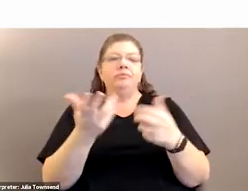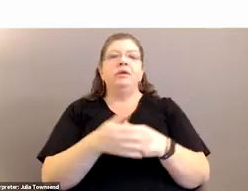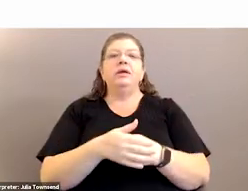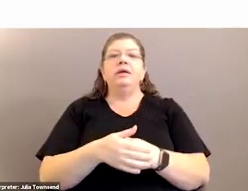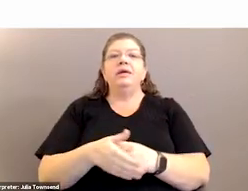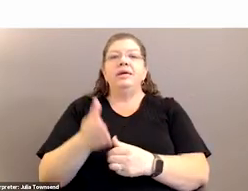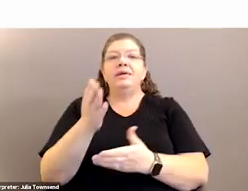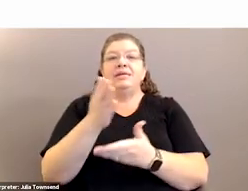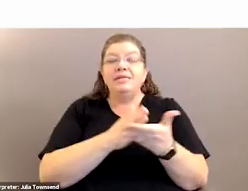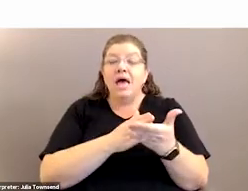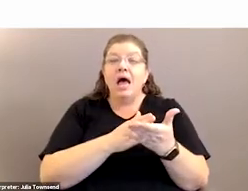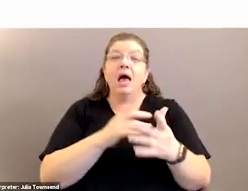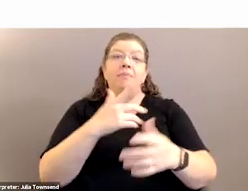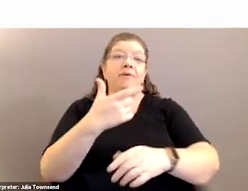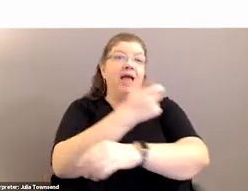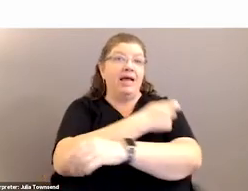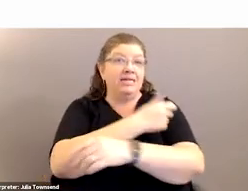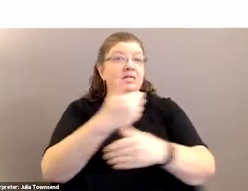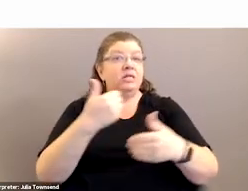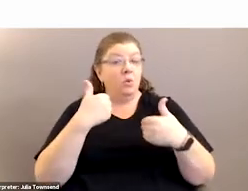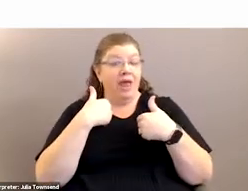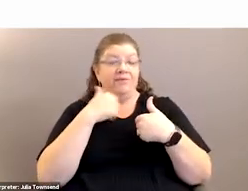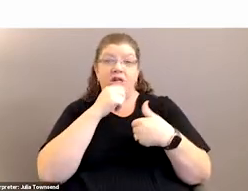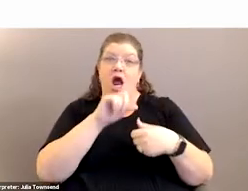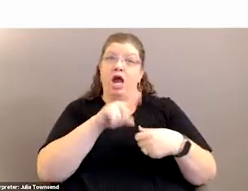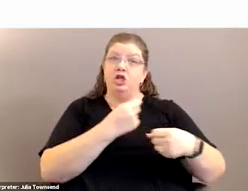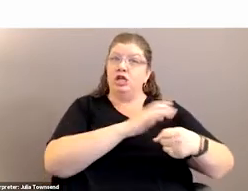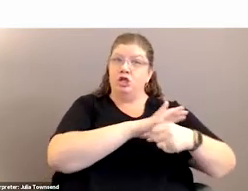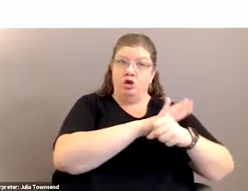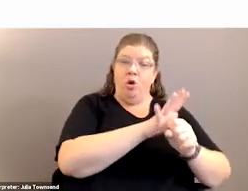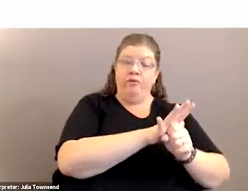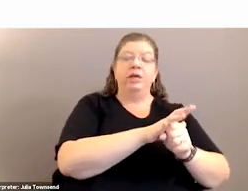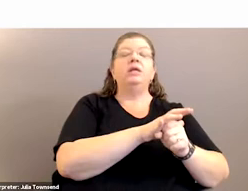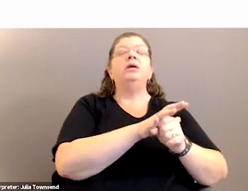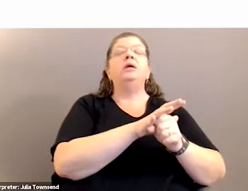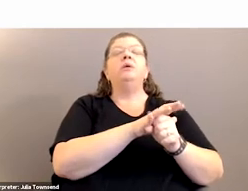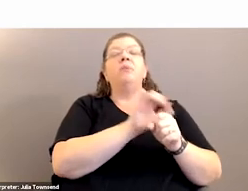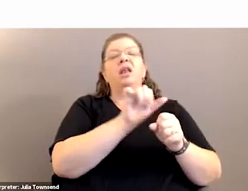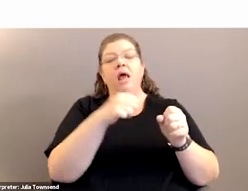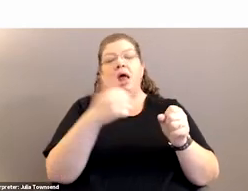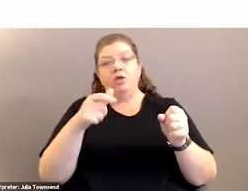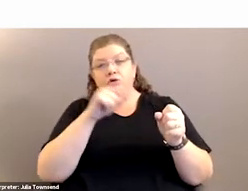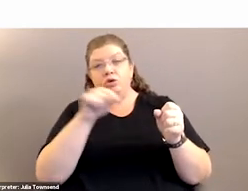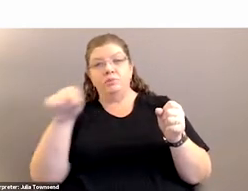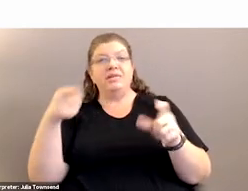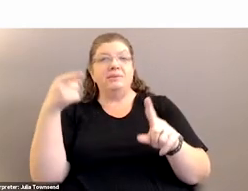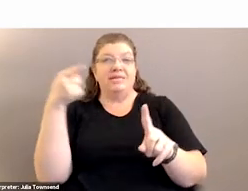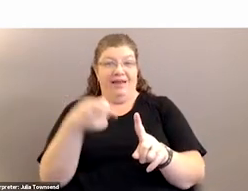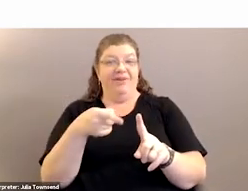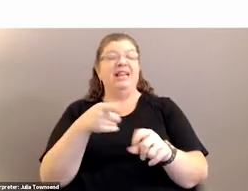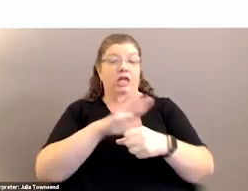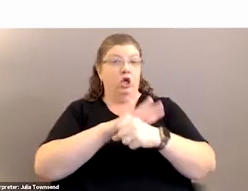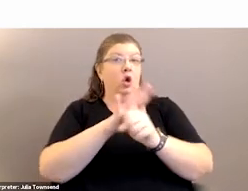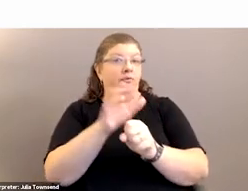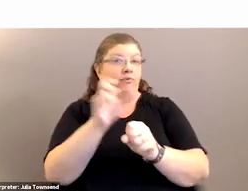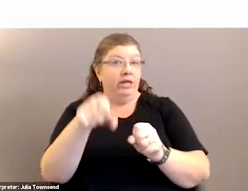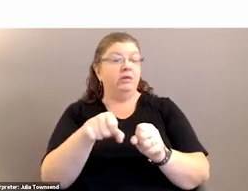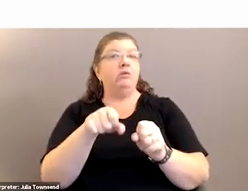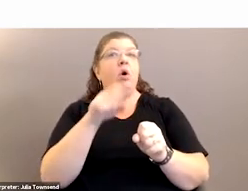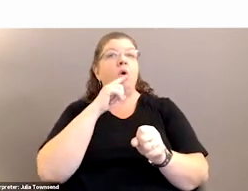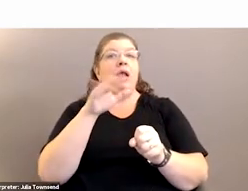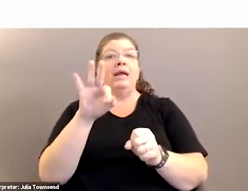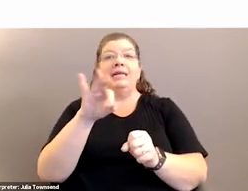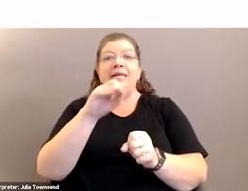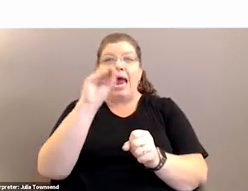some vaccines that we have not just the cova vaccines are um but specifically the cova vaccines are 90